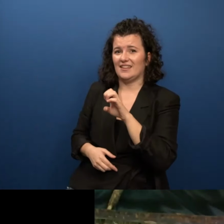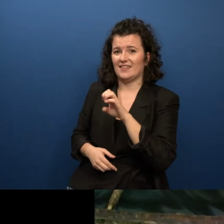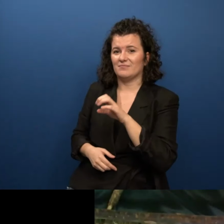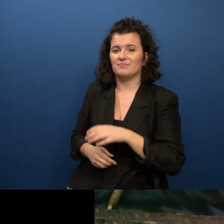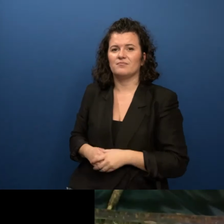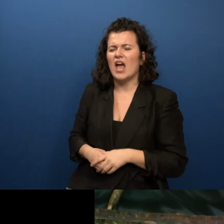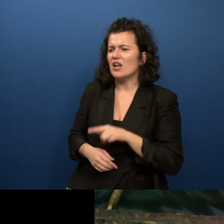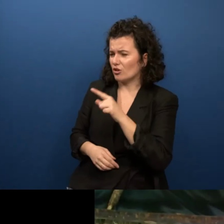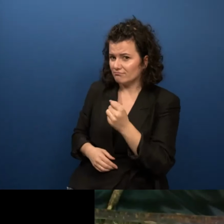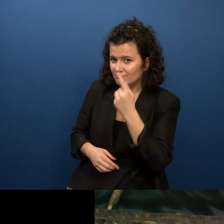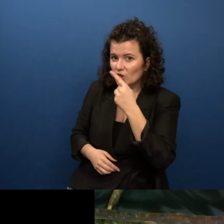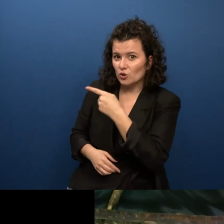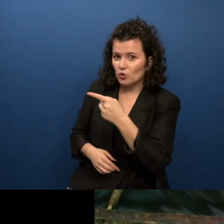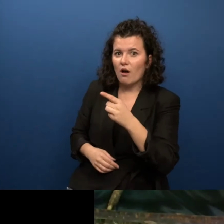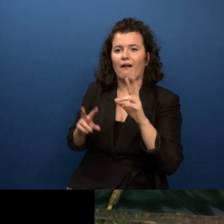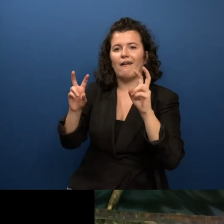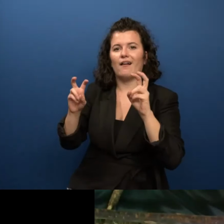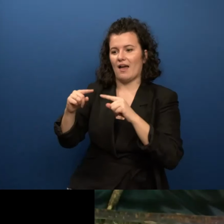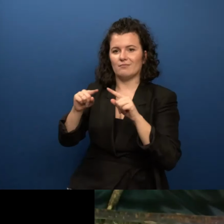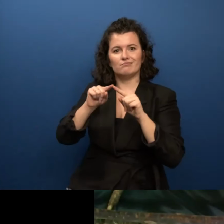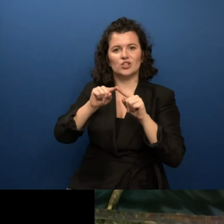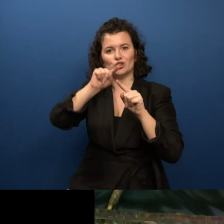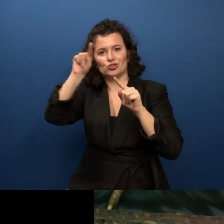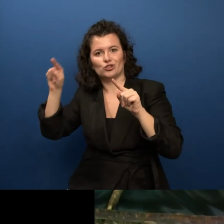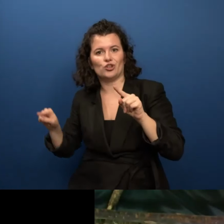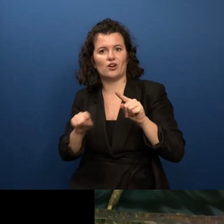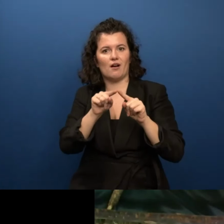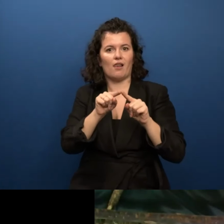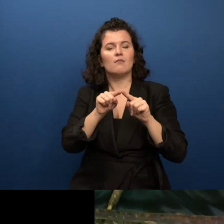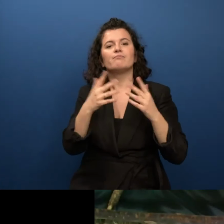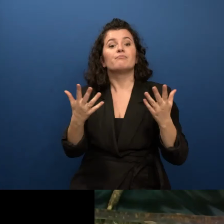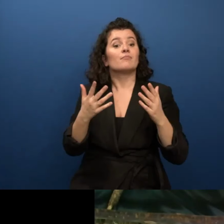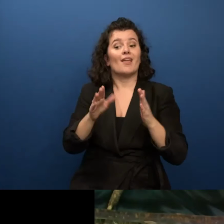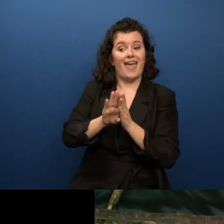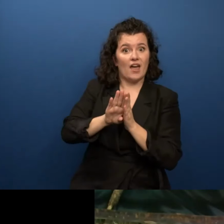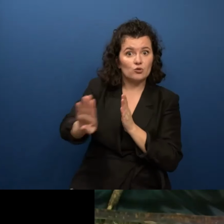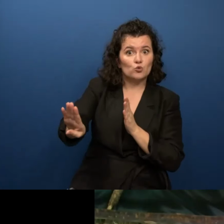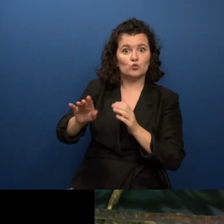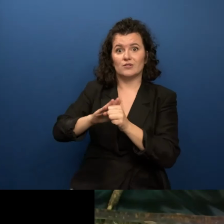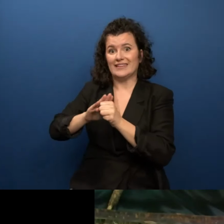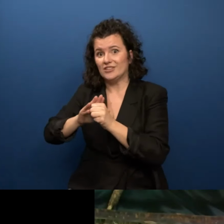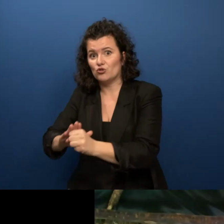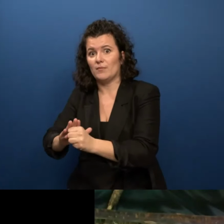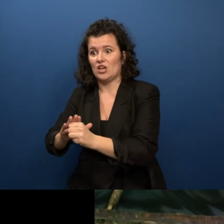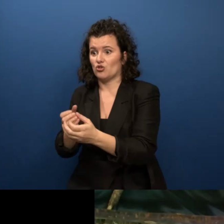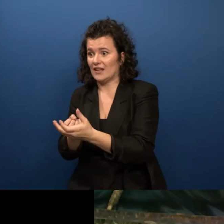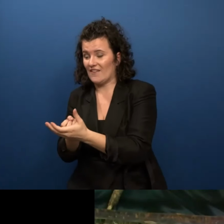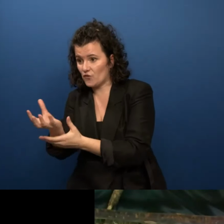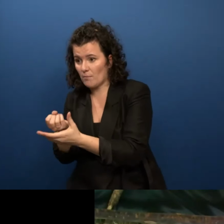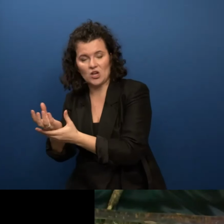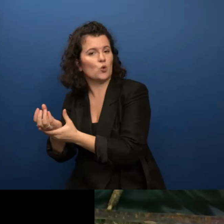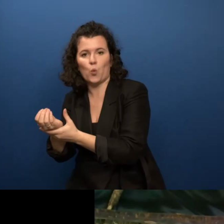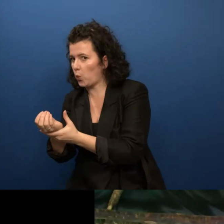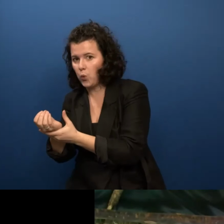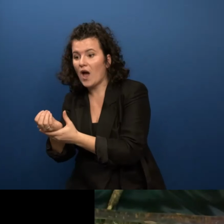is it's a circle, isn't it, of exclusion, of discrimination, not being able to access information, not being able to understand your